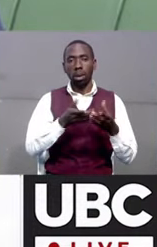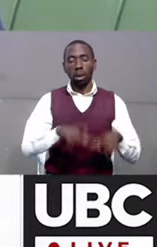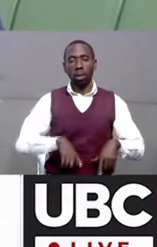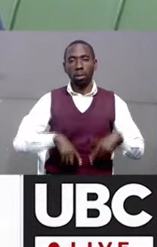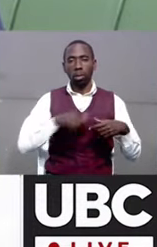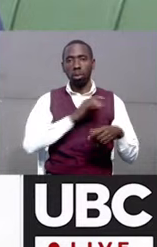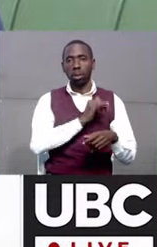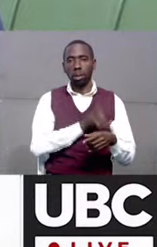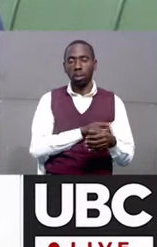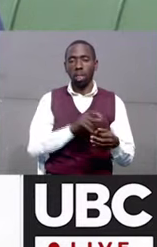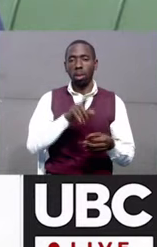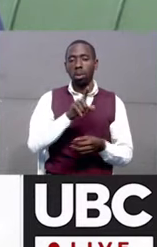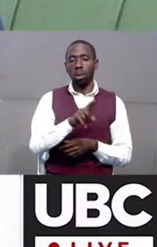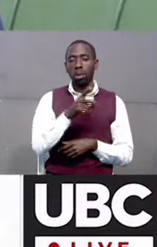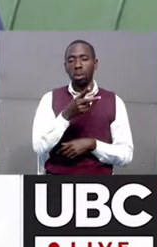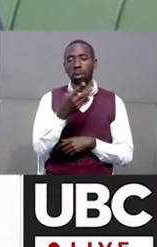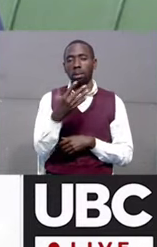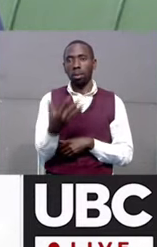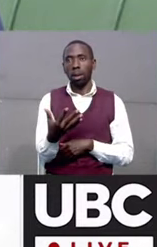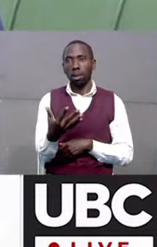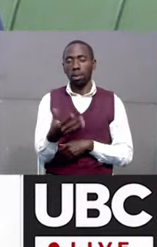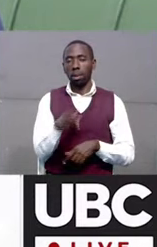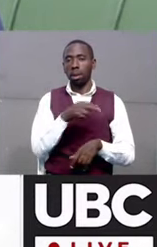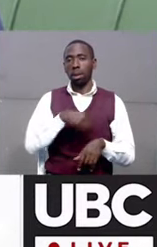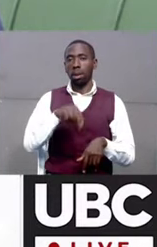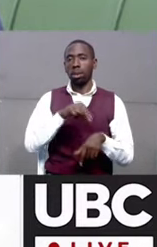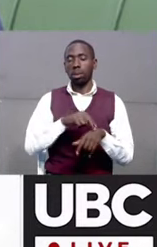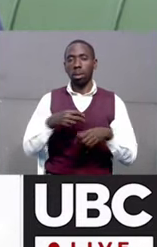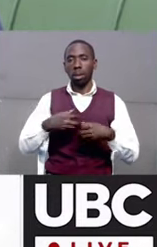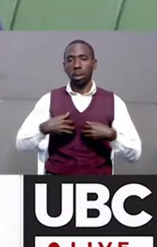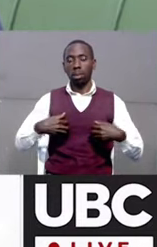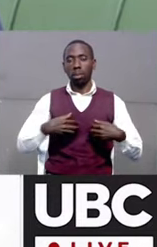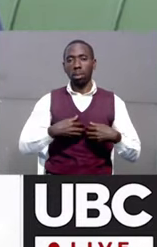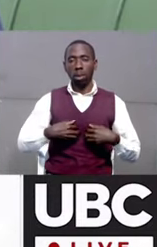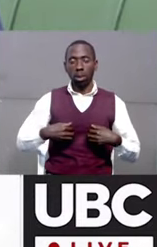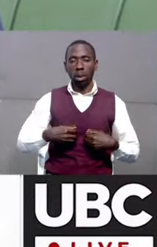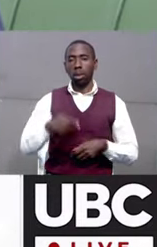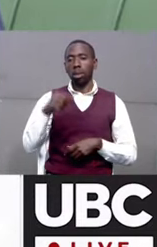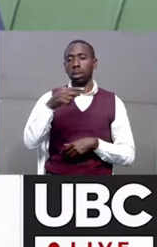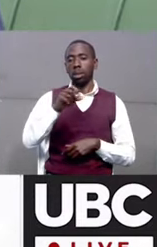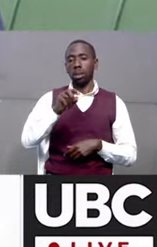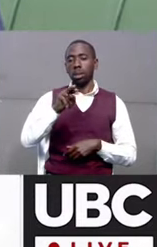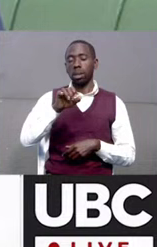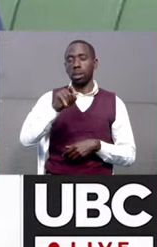125, National Animal Genetic Resources and Data Bank.